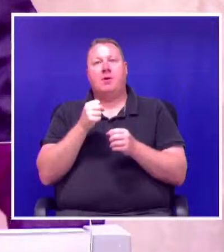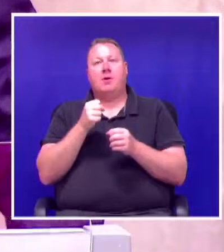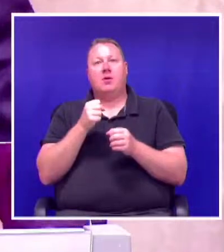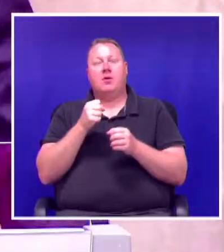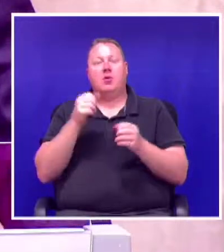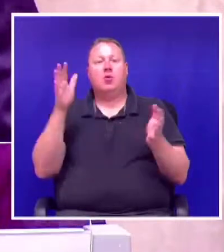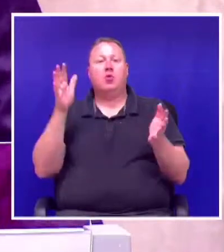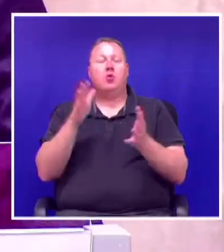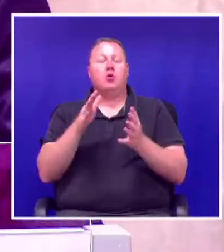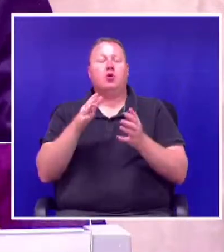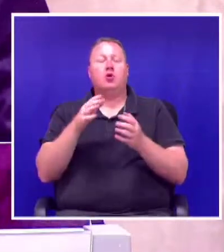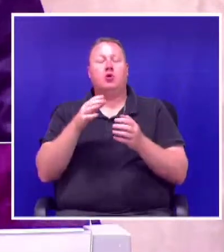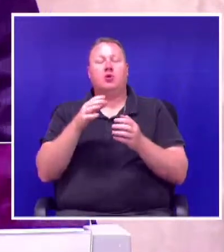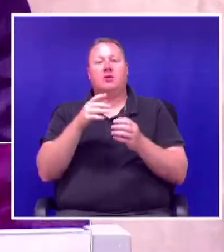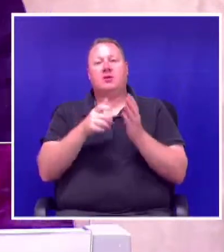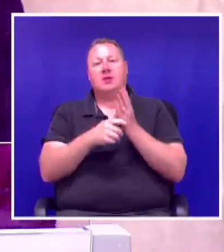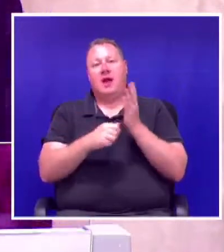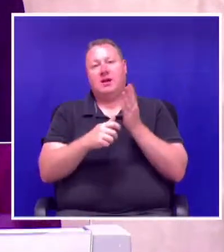as well, including